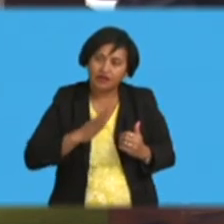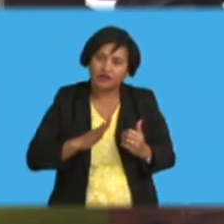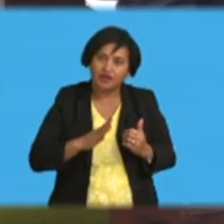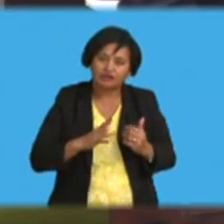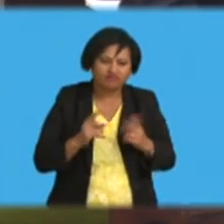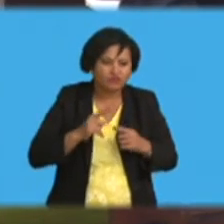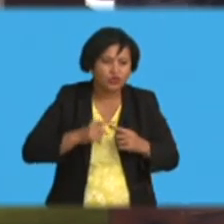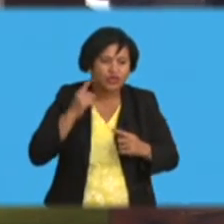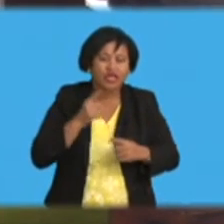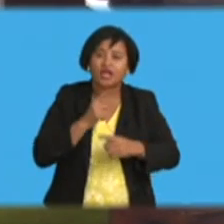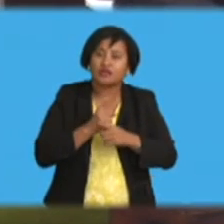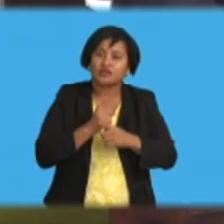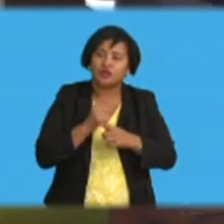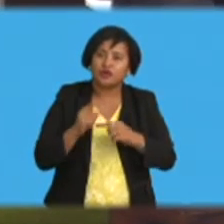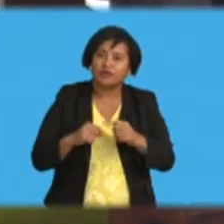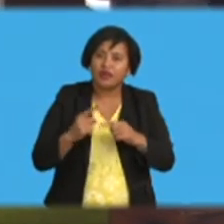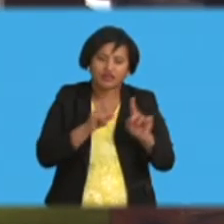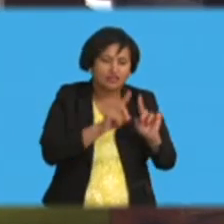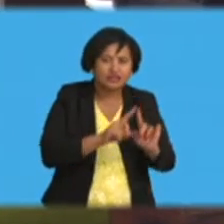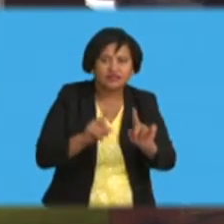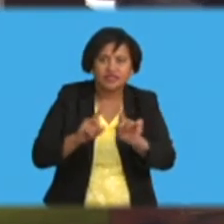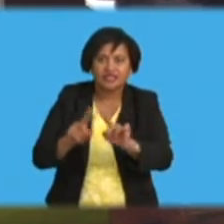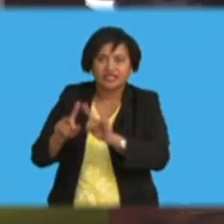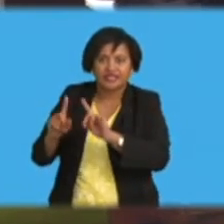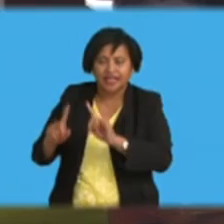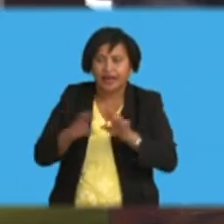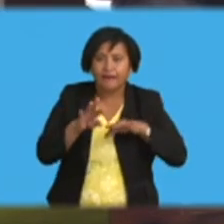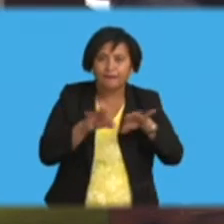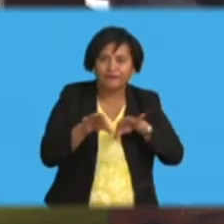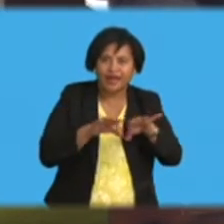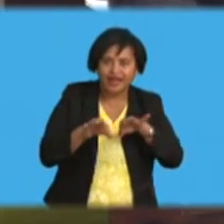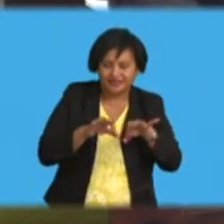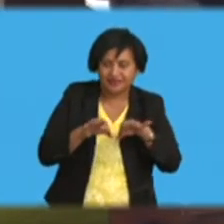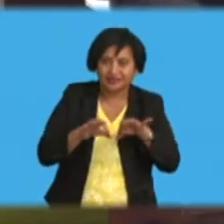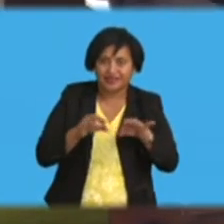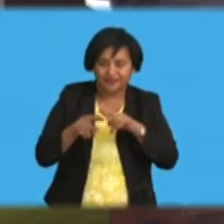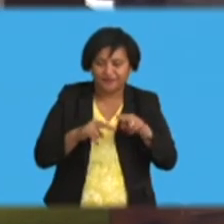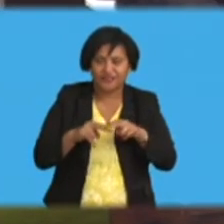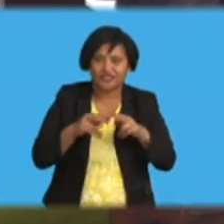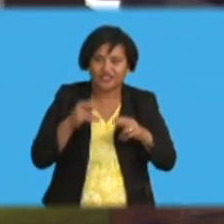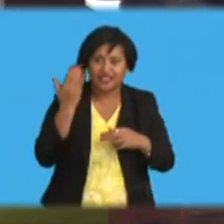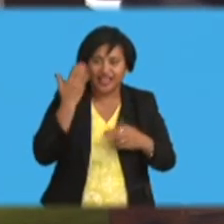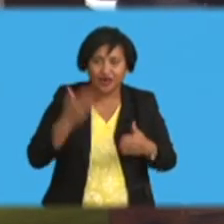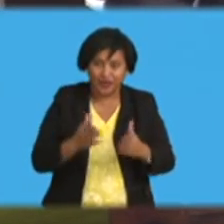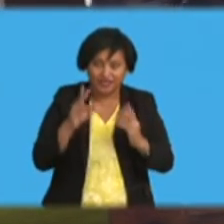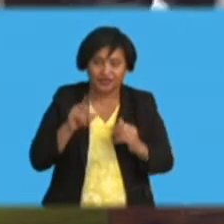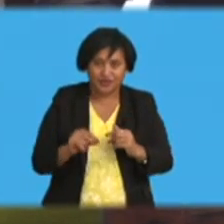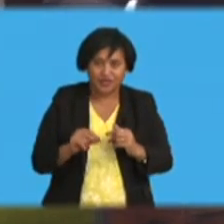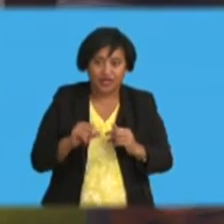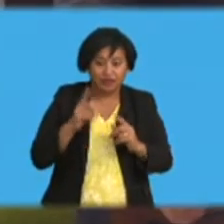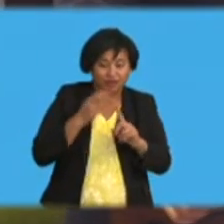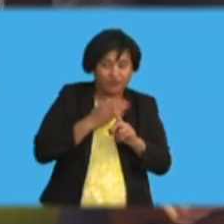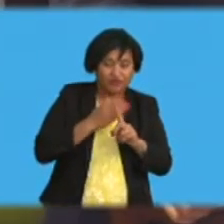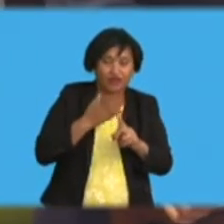very quickly now talk about various other initiatives that Fiji Airways has taken. But firstly, just before that, Madam Speaker,